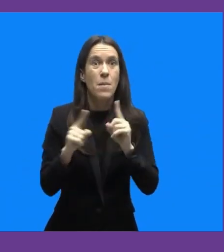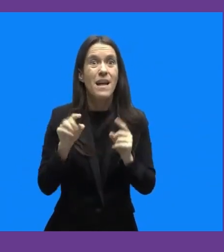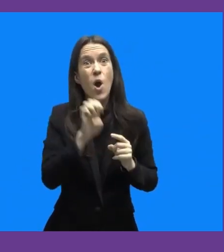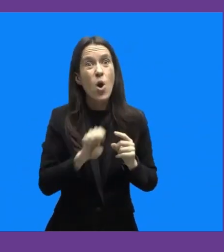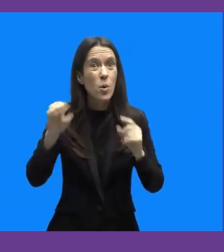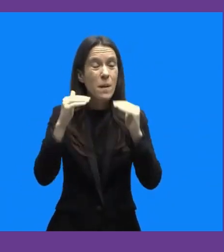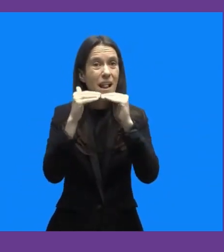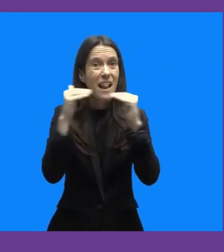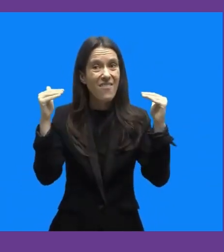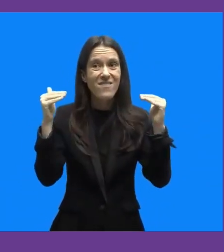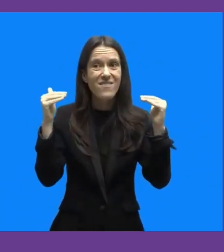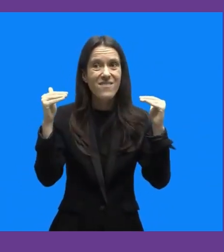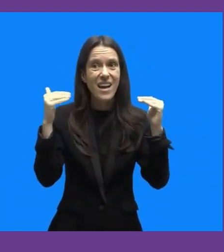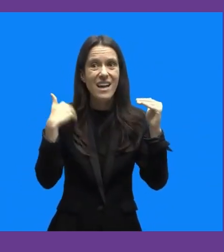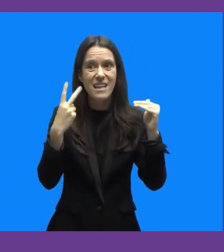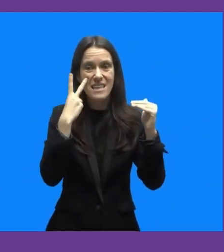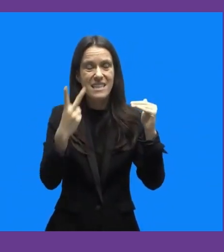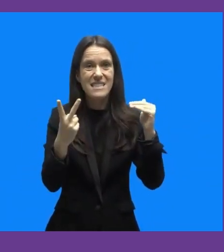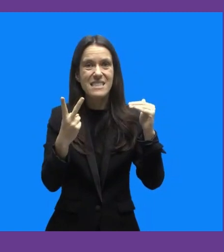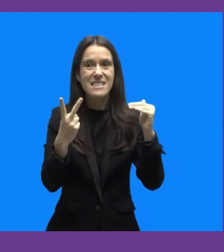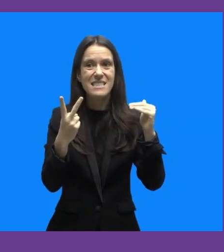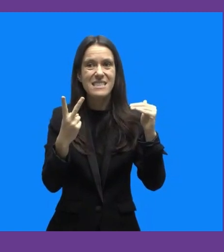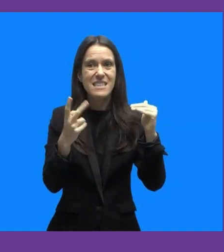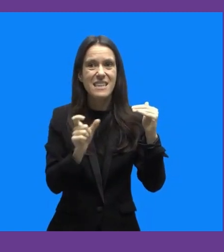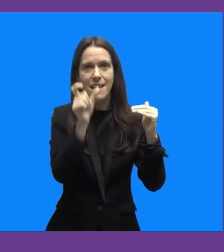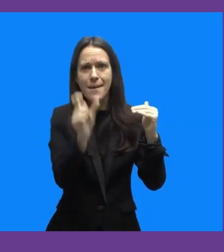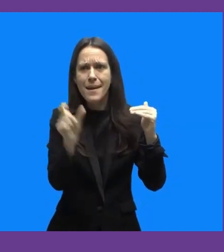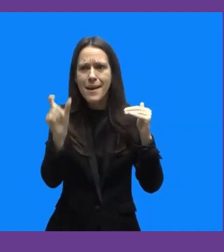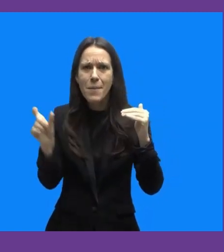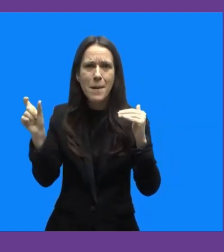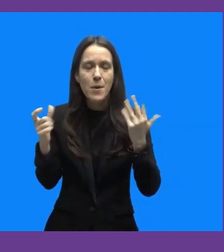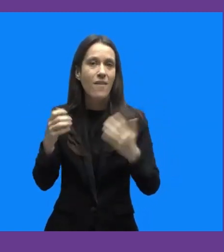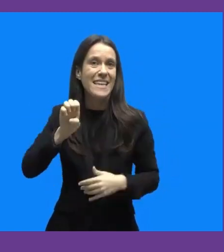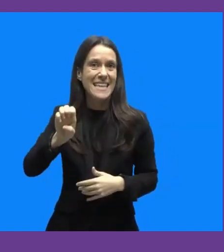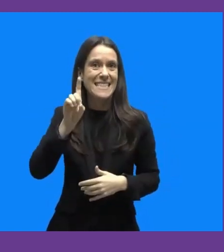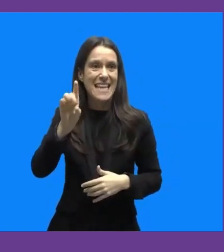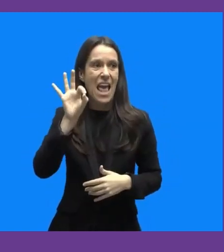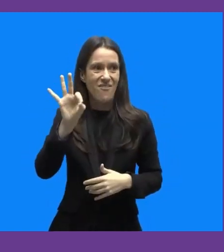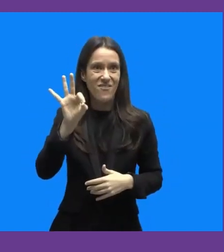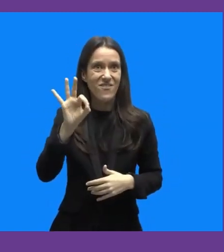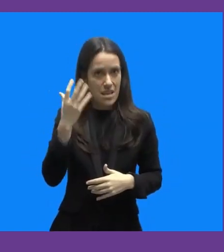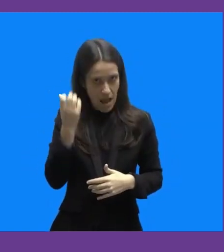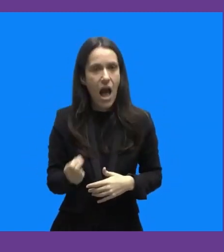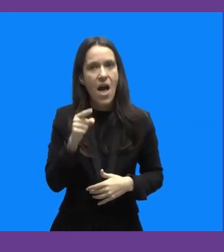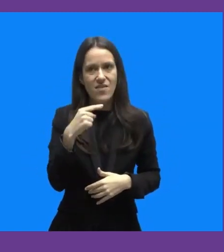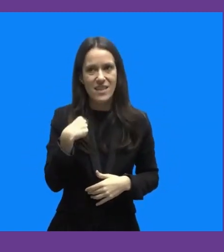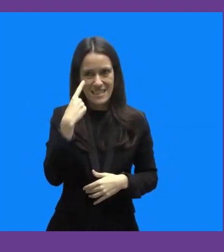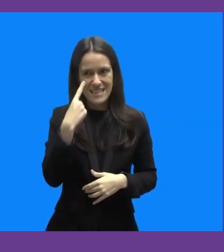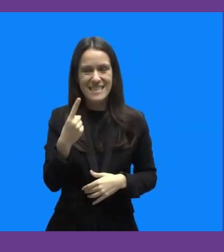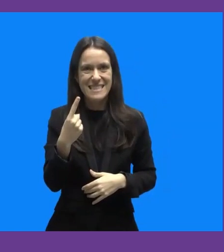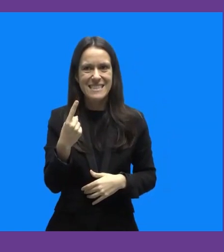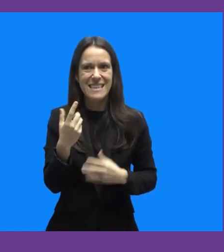in to fund, and as mentioned there, European Disability Forum have raised this on